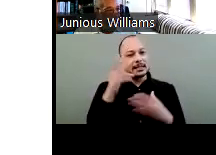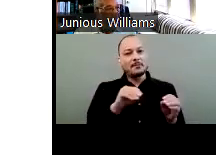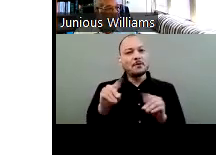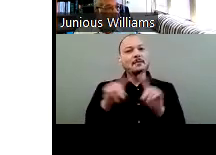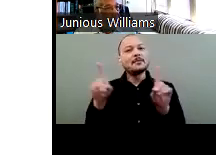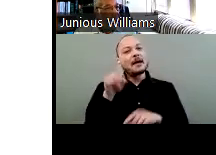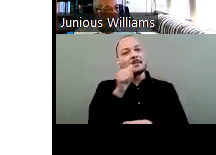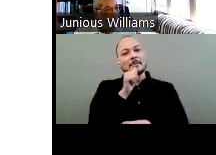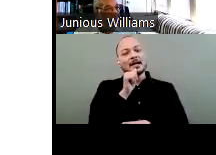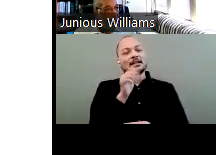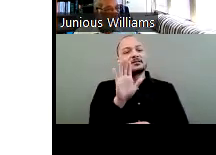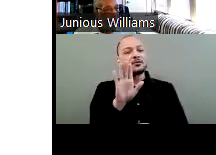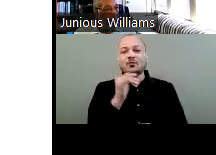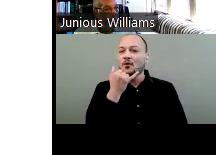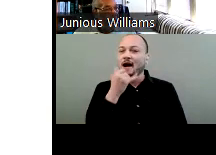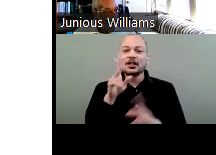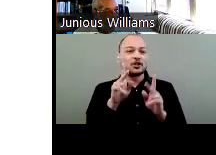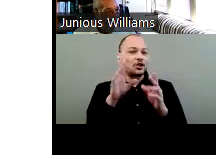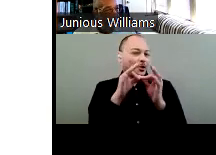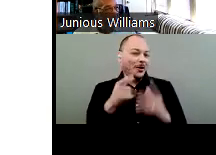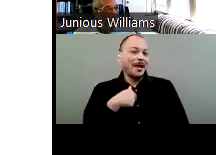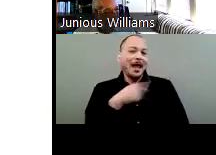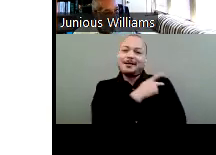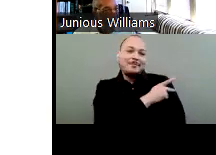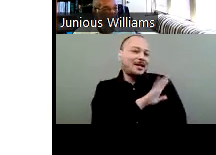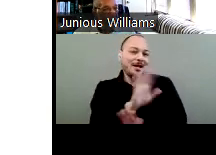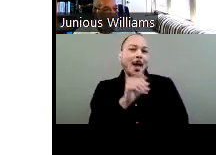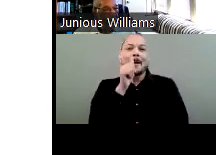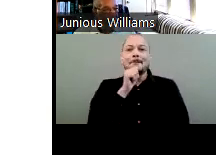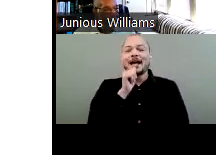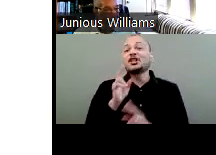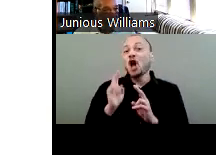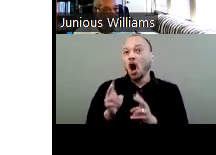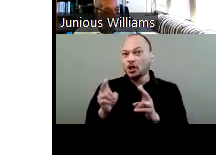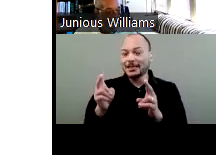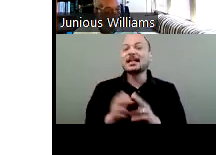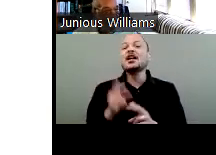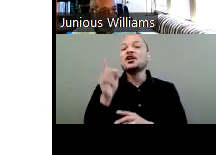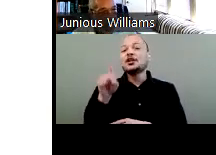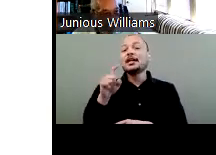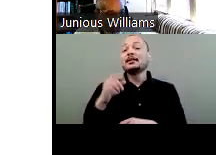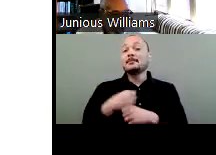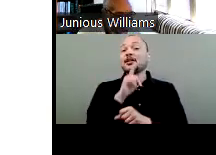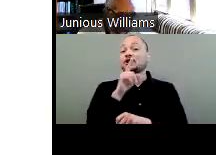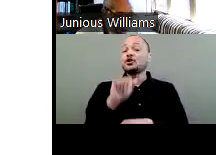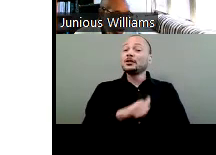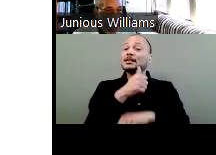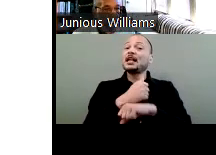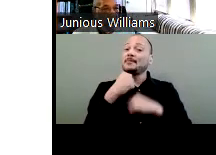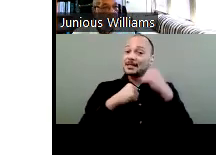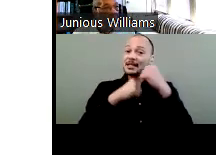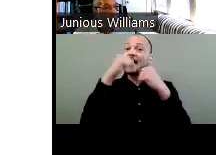patient enough to make sure that you put the scaffolding and the foundation in place to make sure that you're going to be